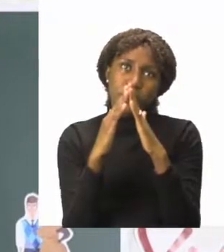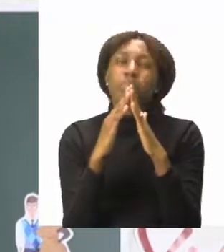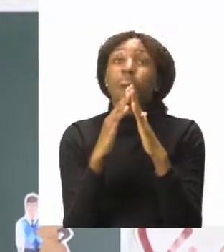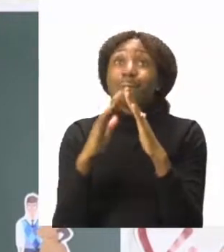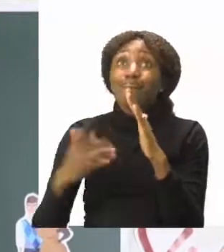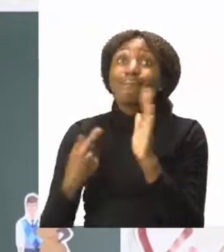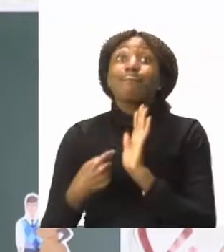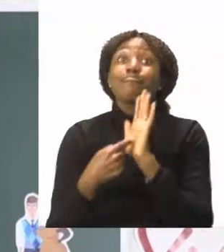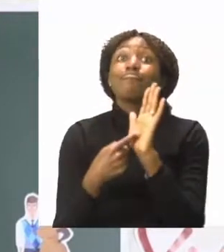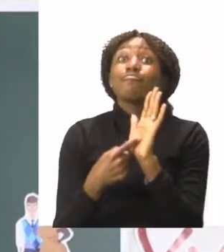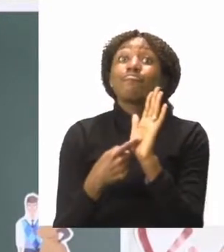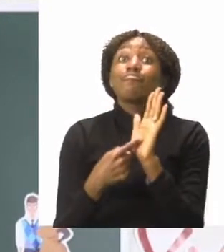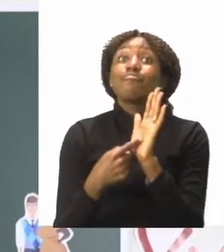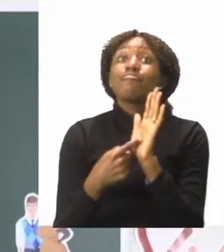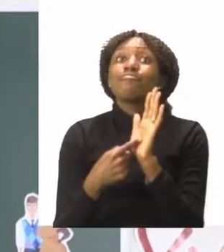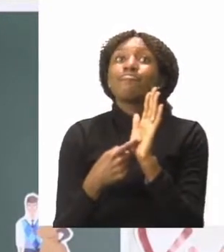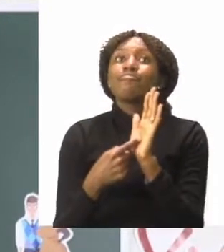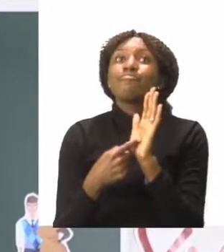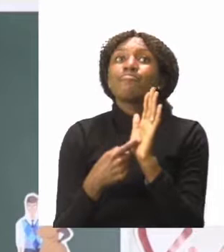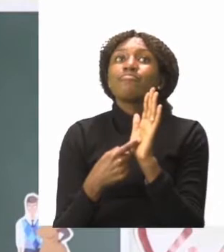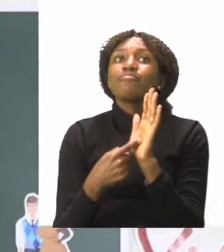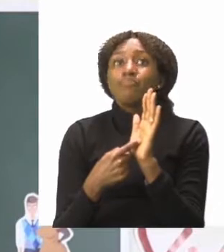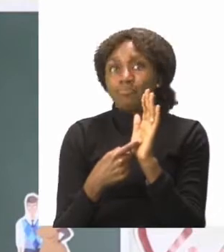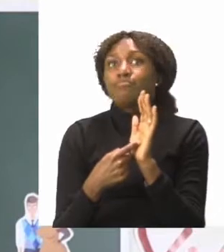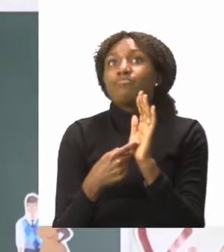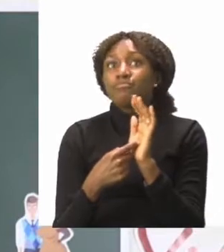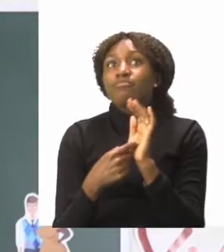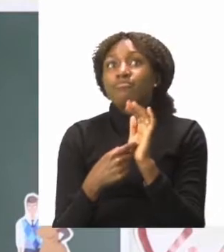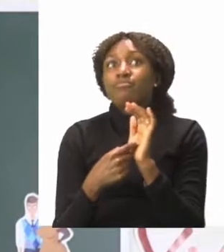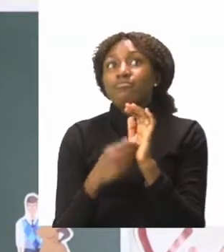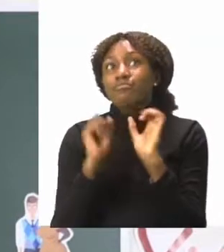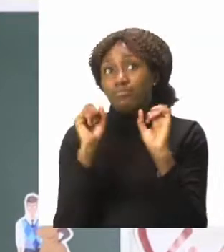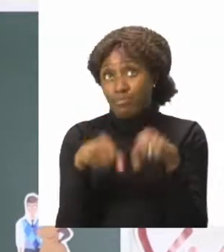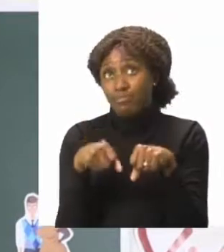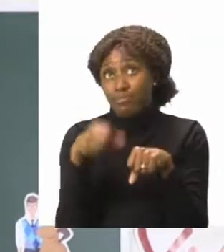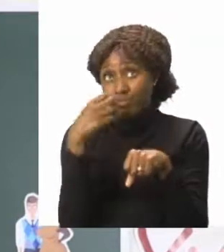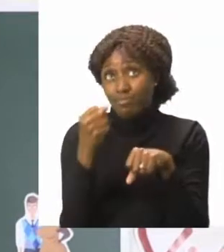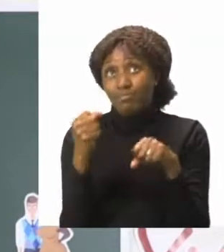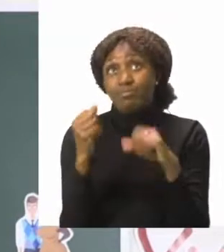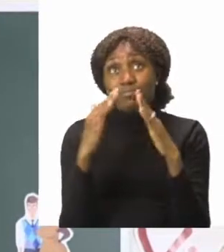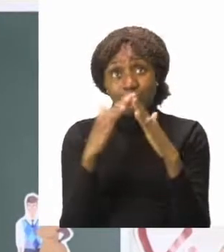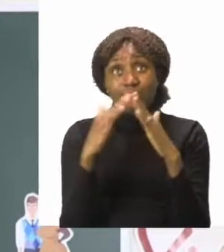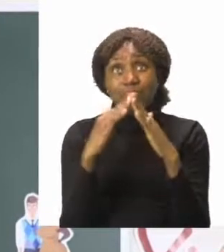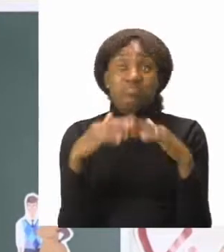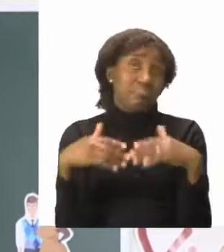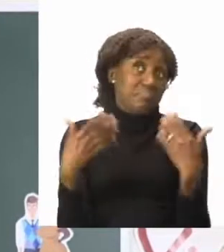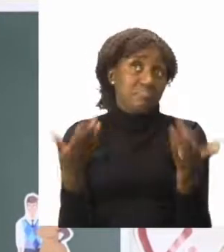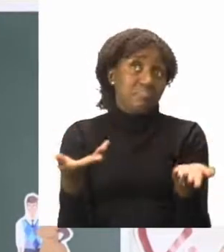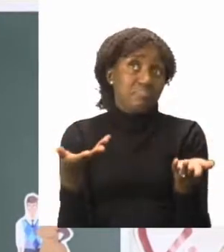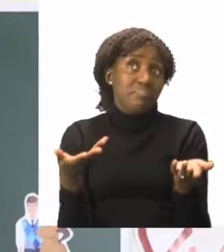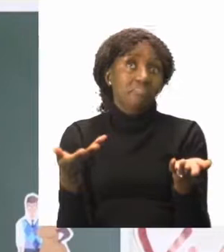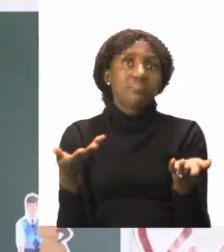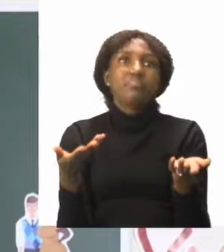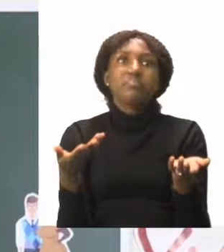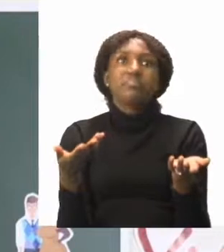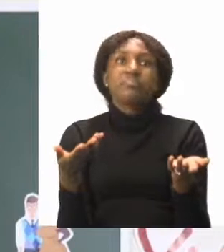that you can be anything that you want with the houses. Perhaps like we said before, you want to build the houses, but